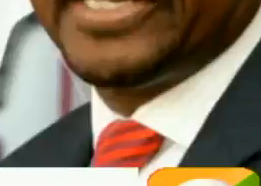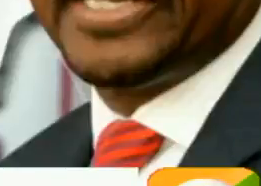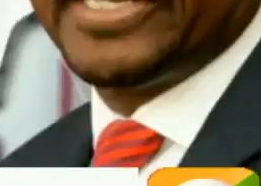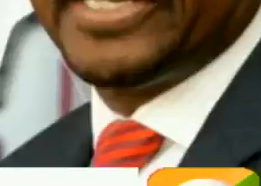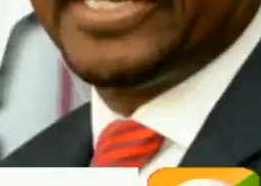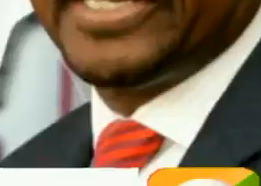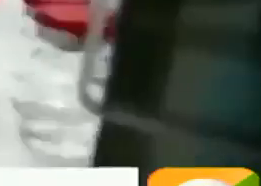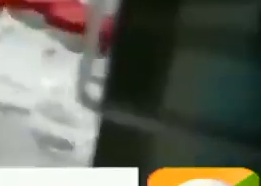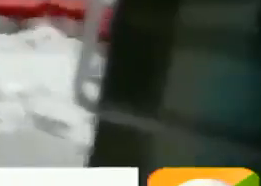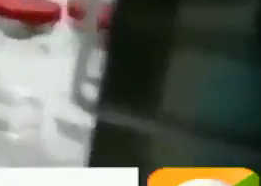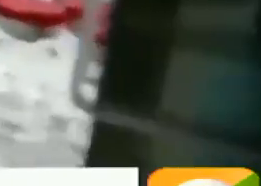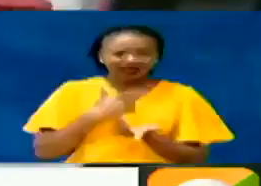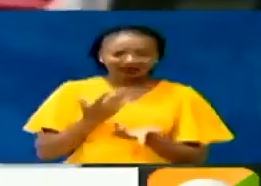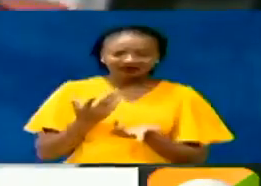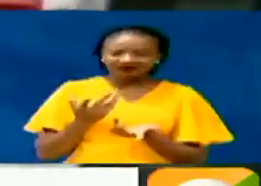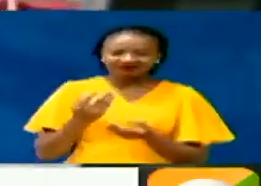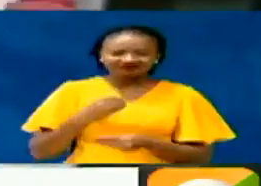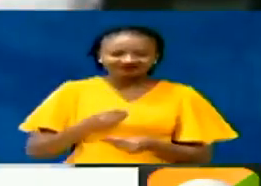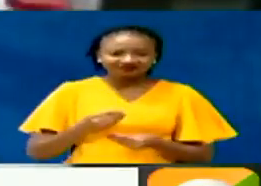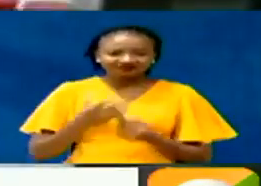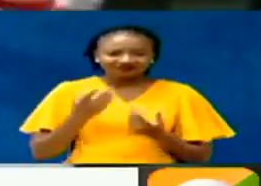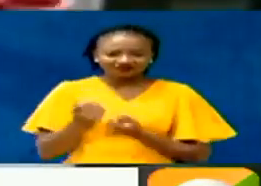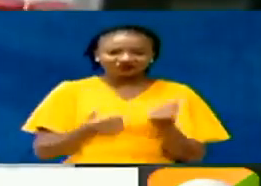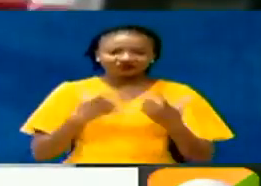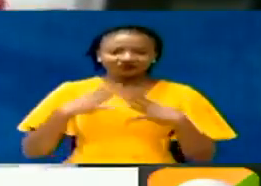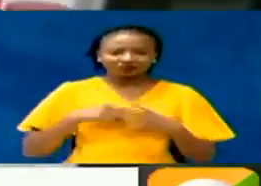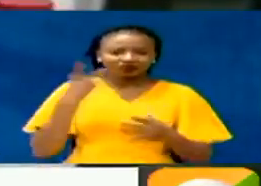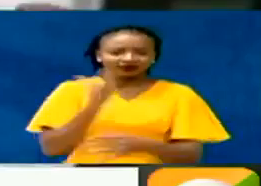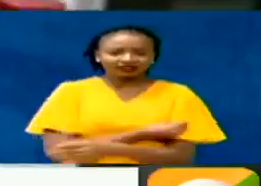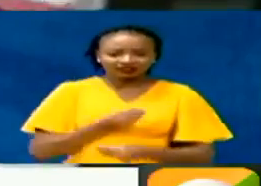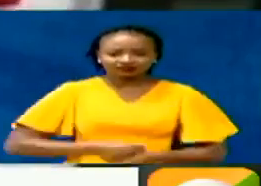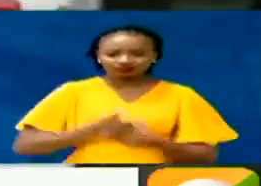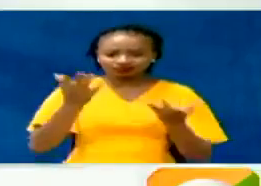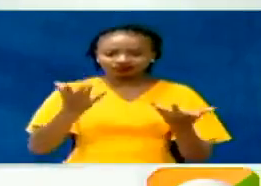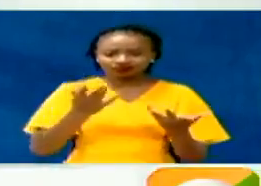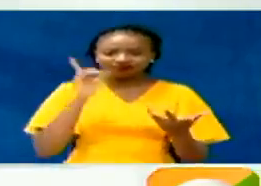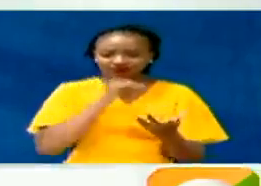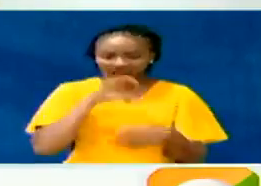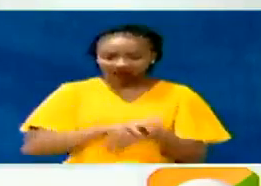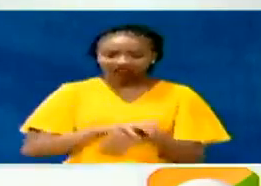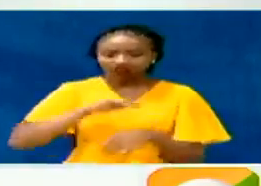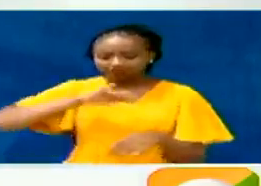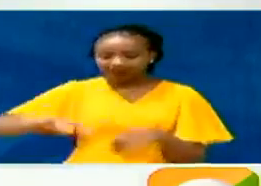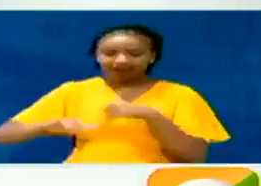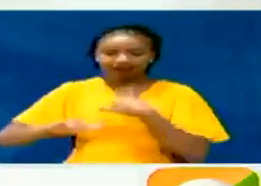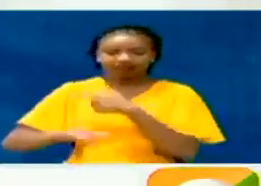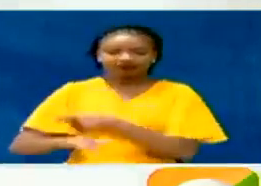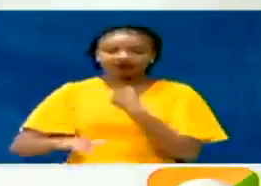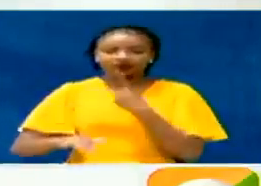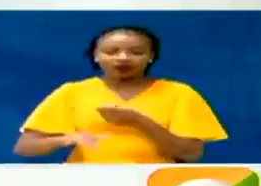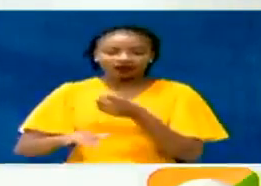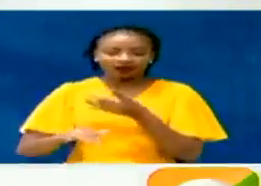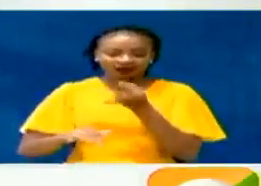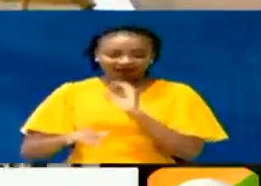D.R.C, where there is no capacity to administer vaccine doses before they expire in June this year. The